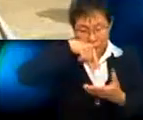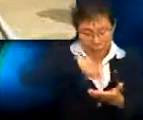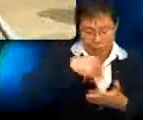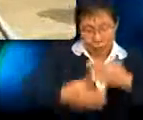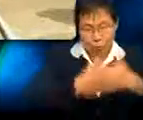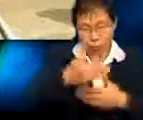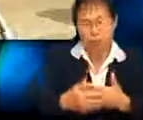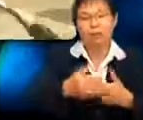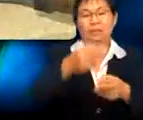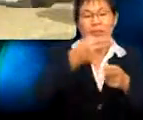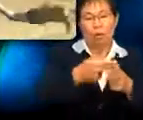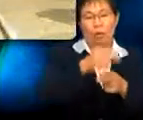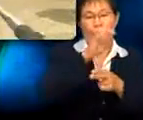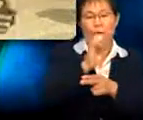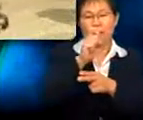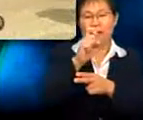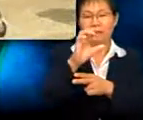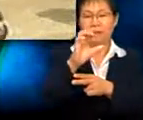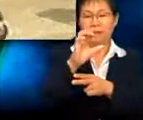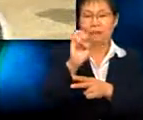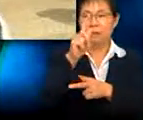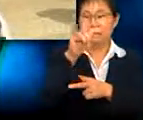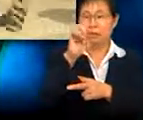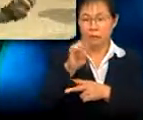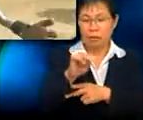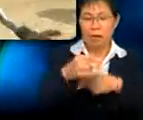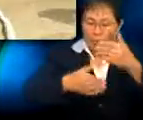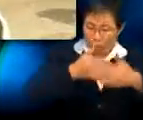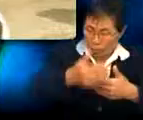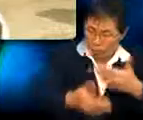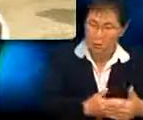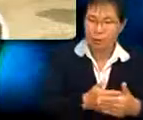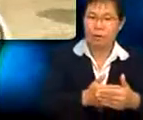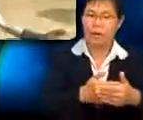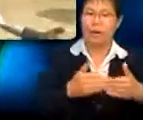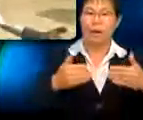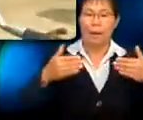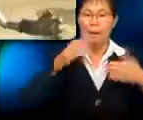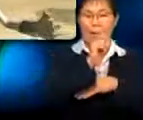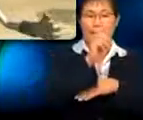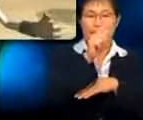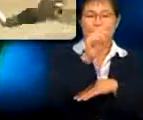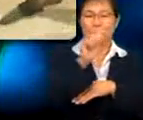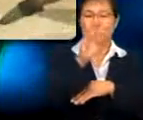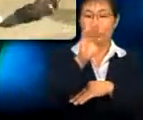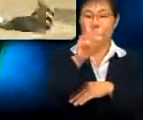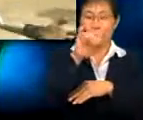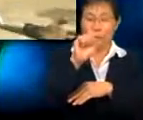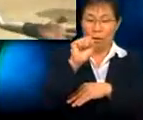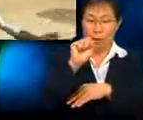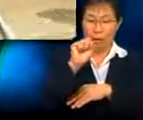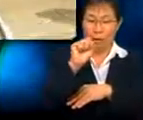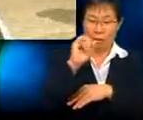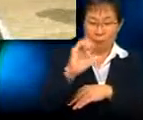This process is called excretion. Excretion is a process by which metabolic waste products